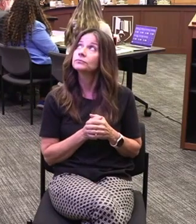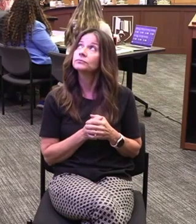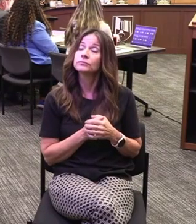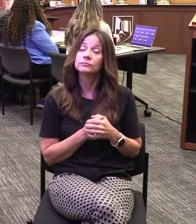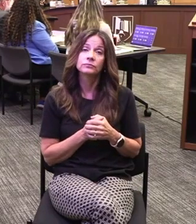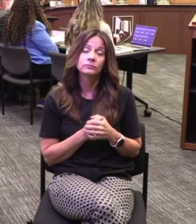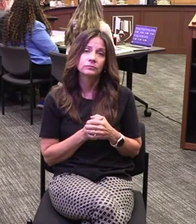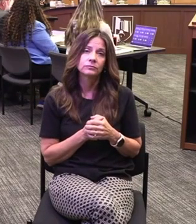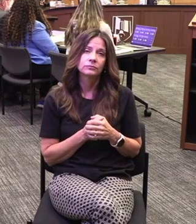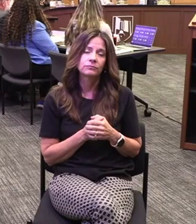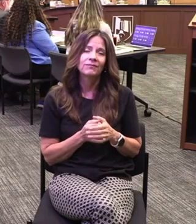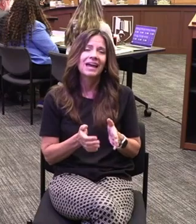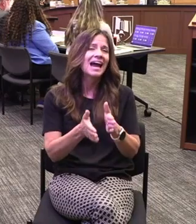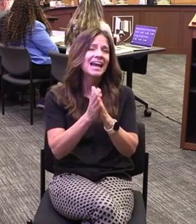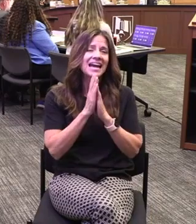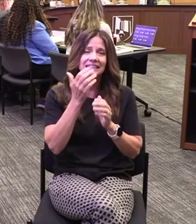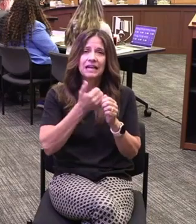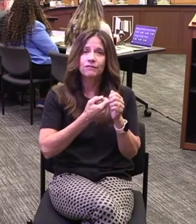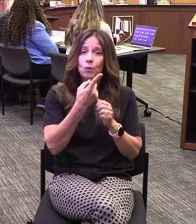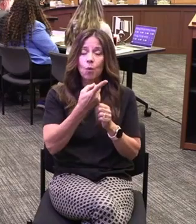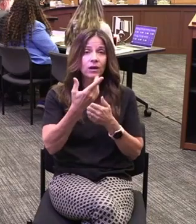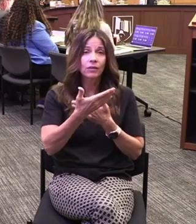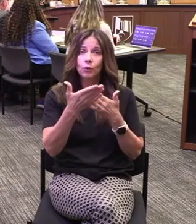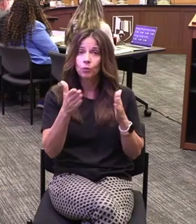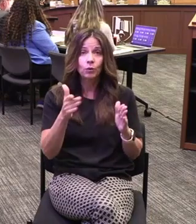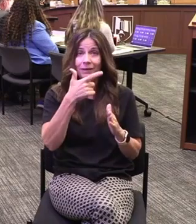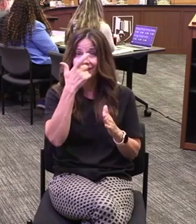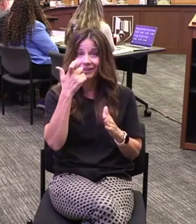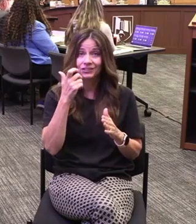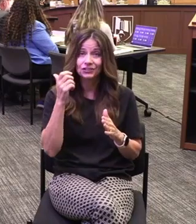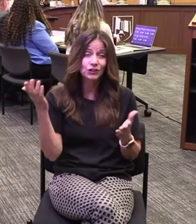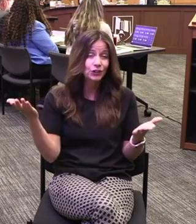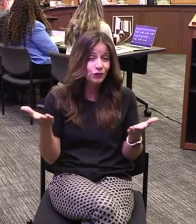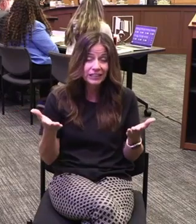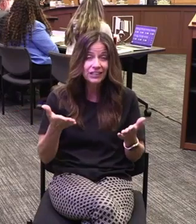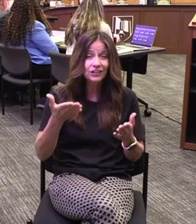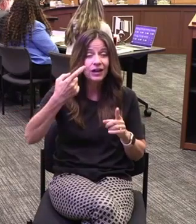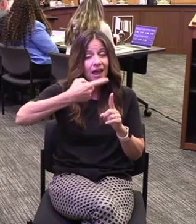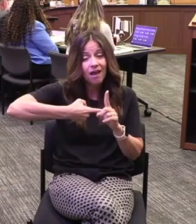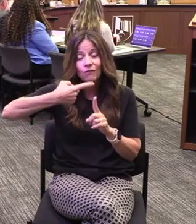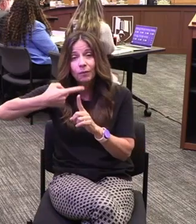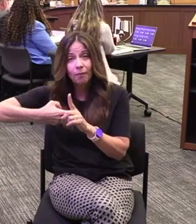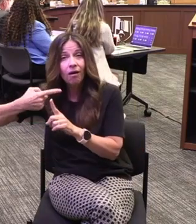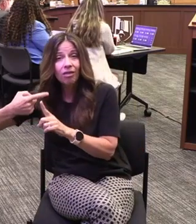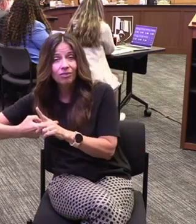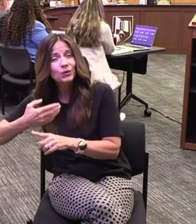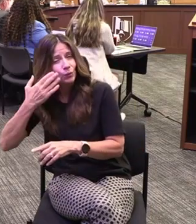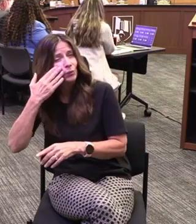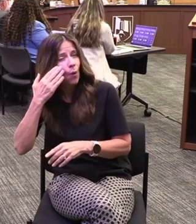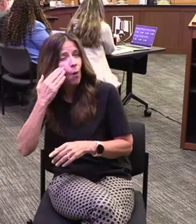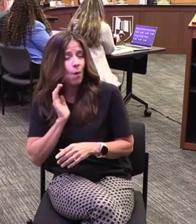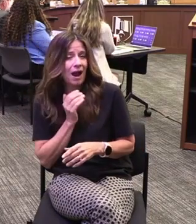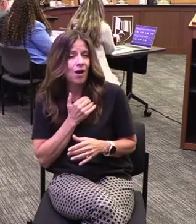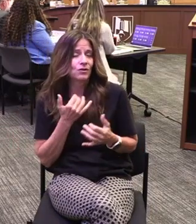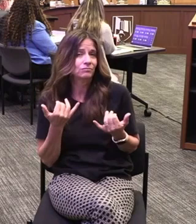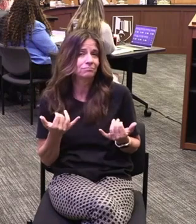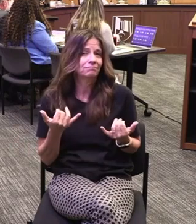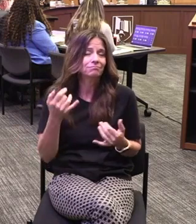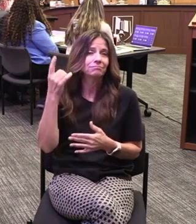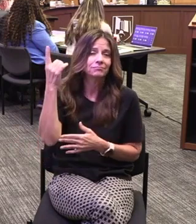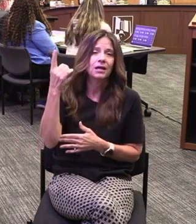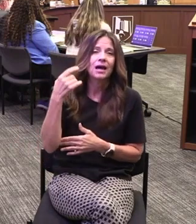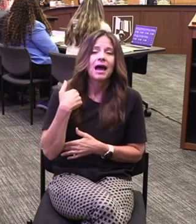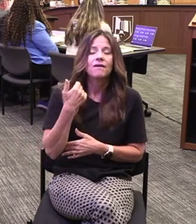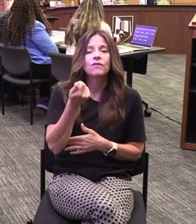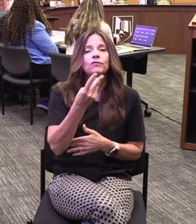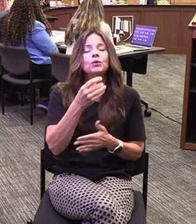And I ask everyone this in the room because you're all here every month. You know what our current state is. And I mean, I have a couple pages